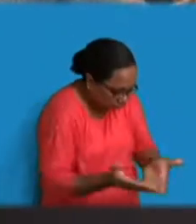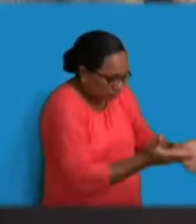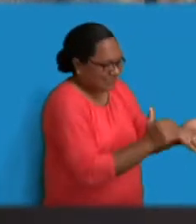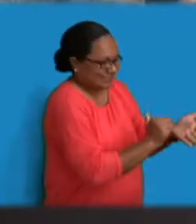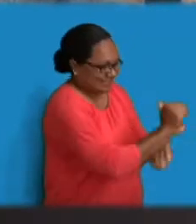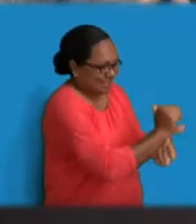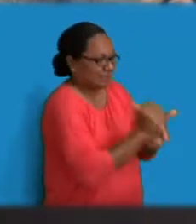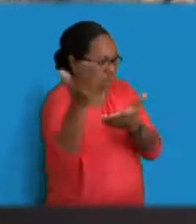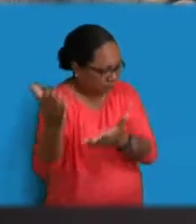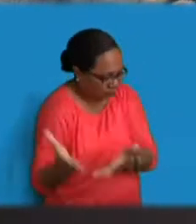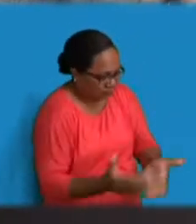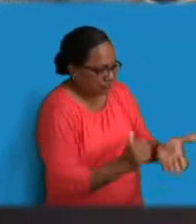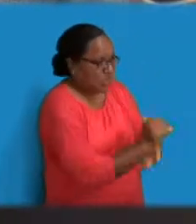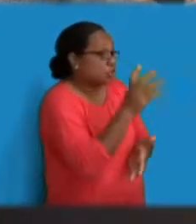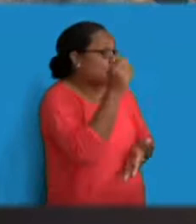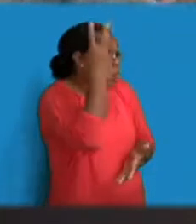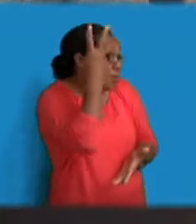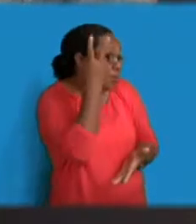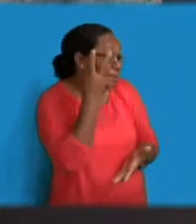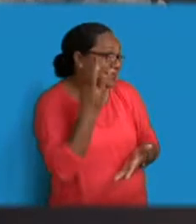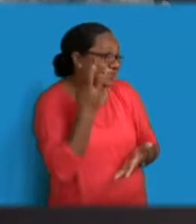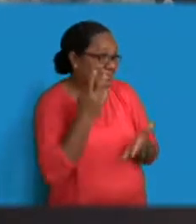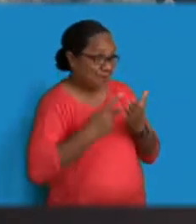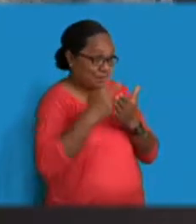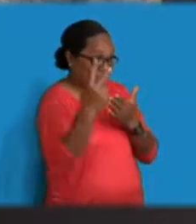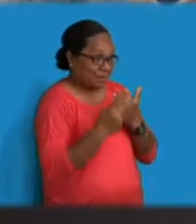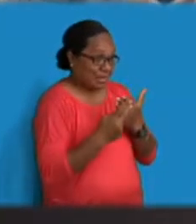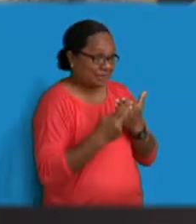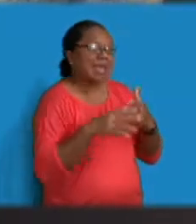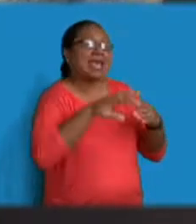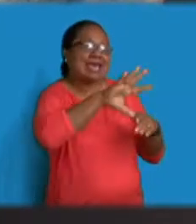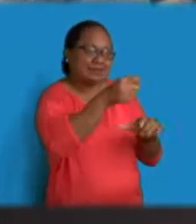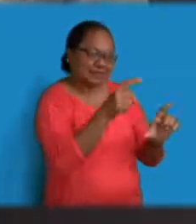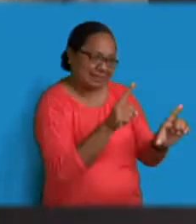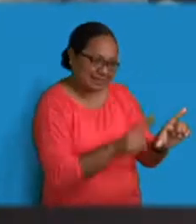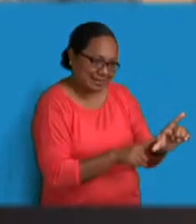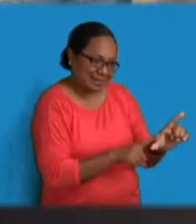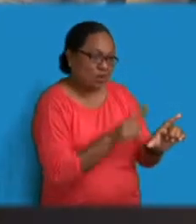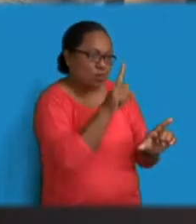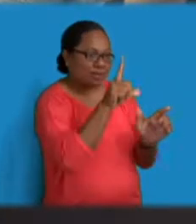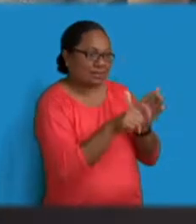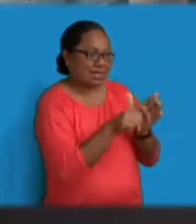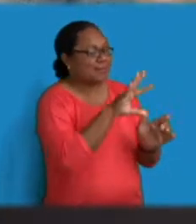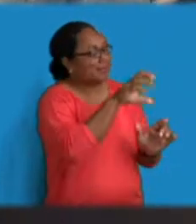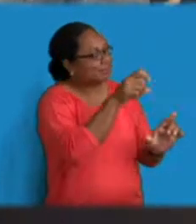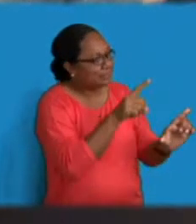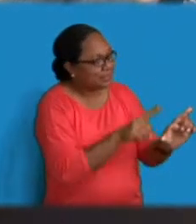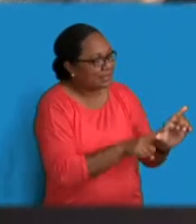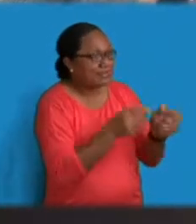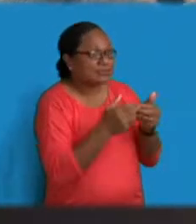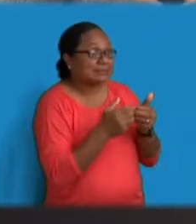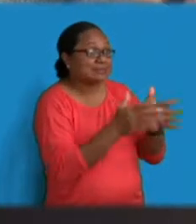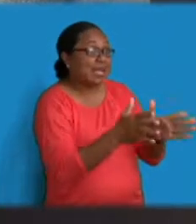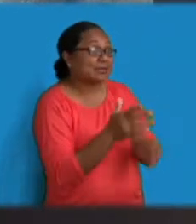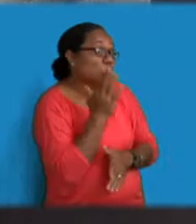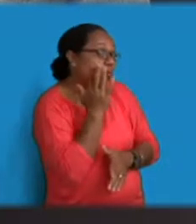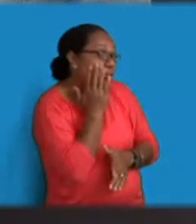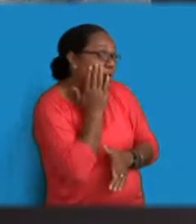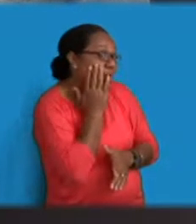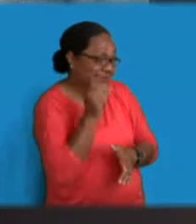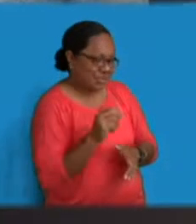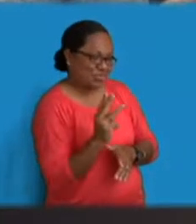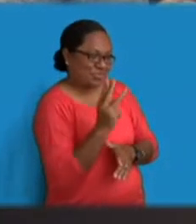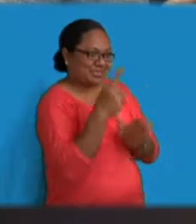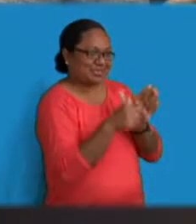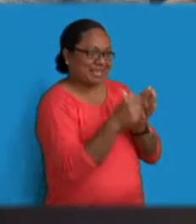Women's Expo is, like I said, an annual event. It's once a year. It's started, this is the third